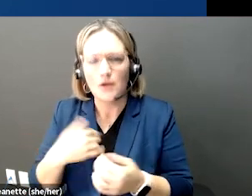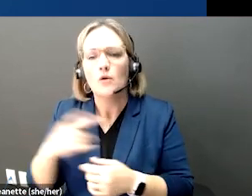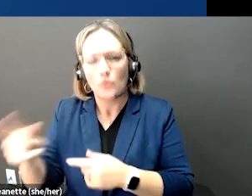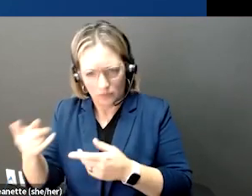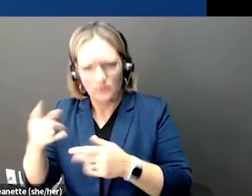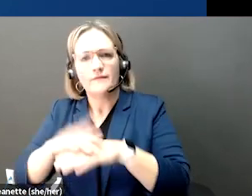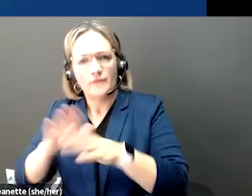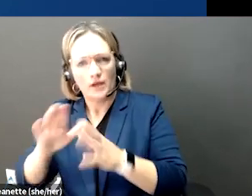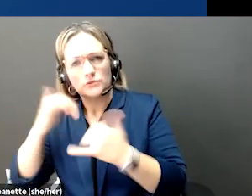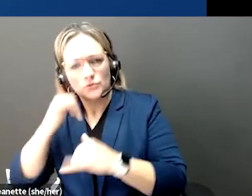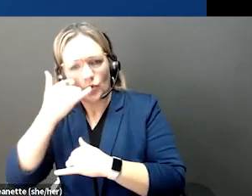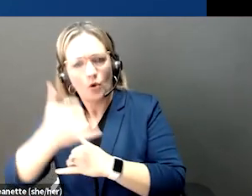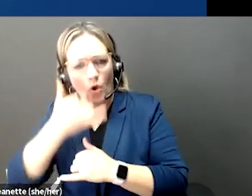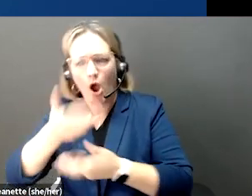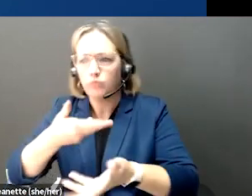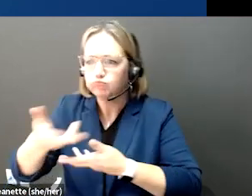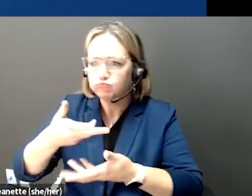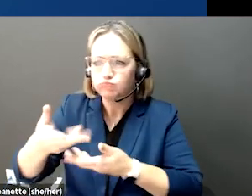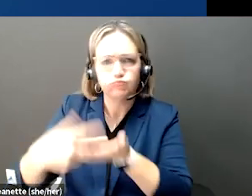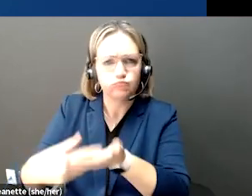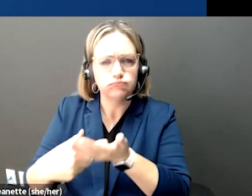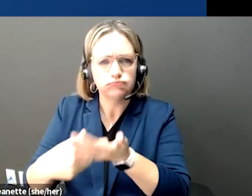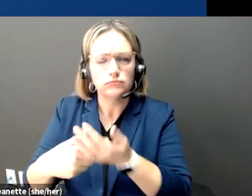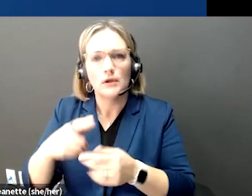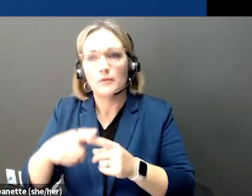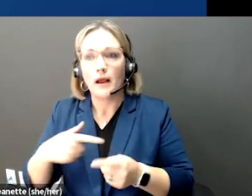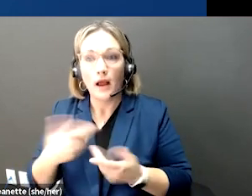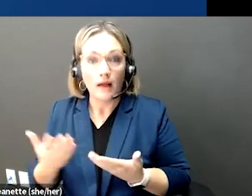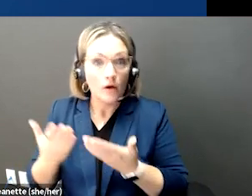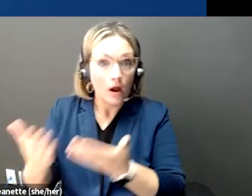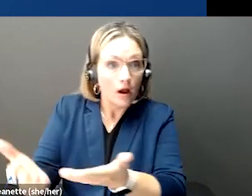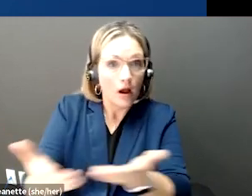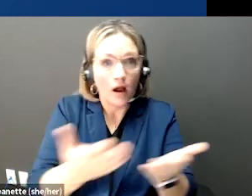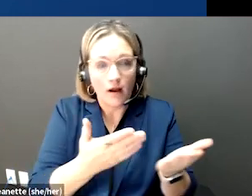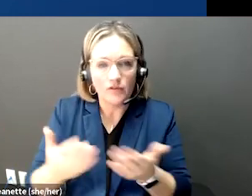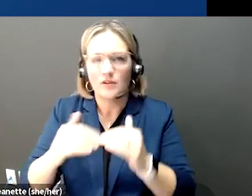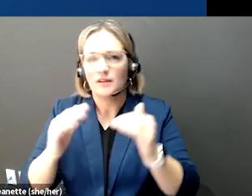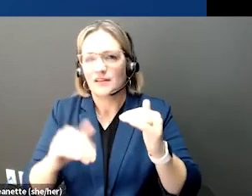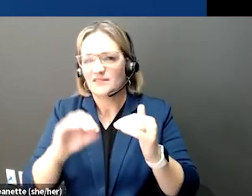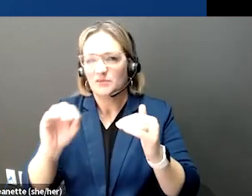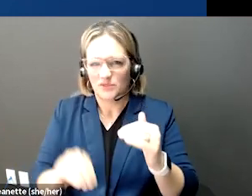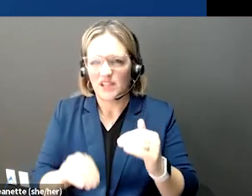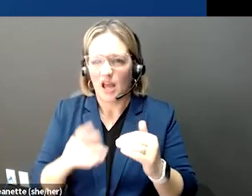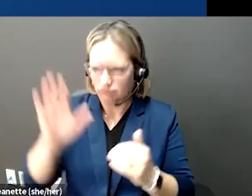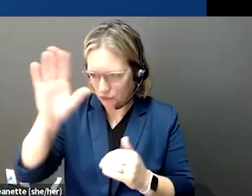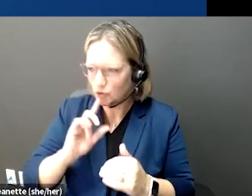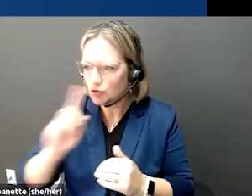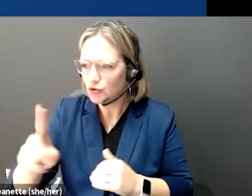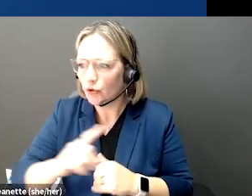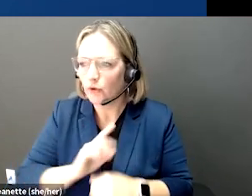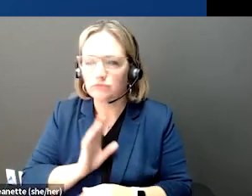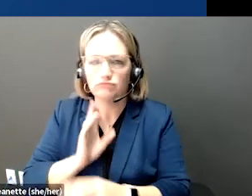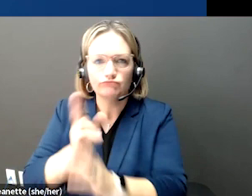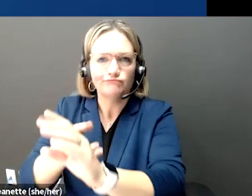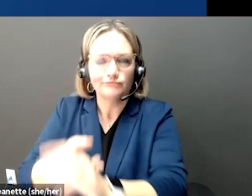if they wish, but less than half the members who are offered this choice take it. After the Moving On project started, we